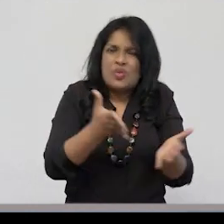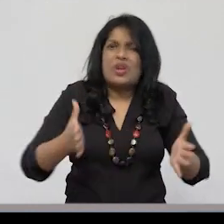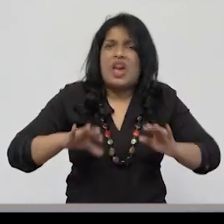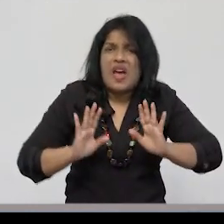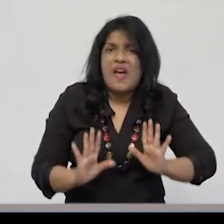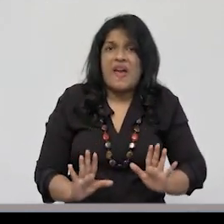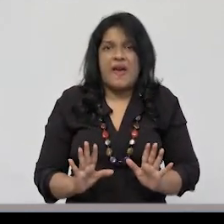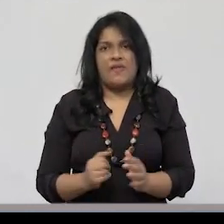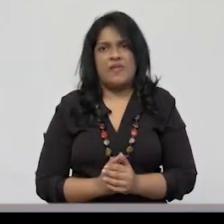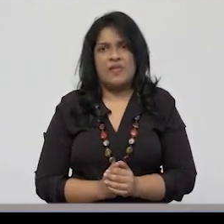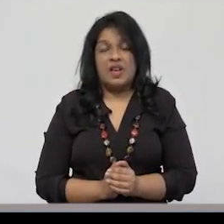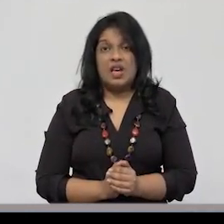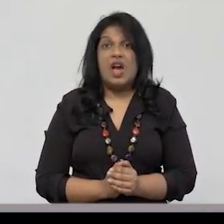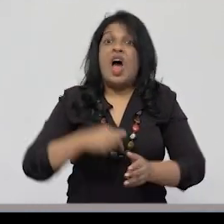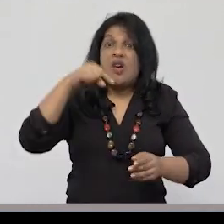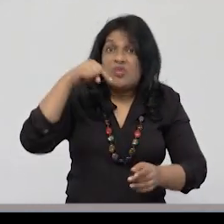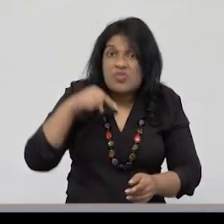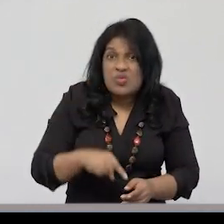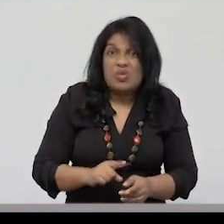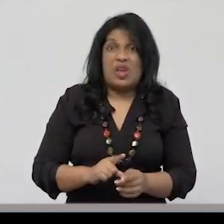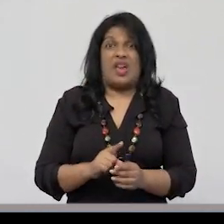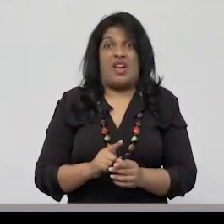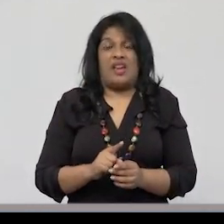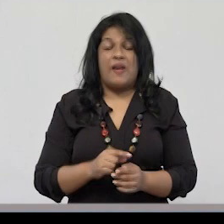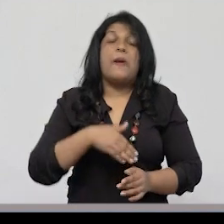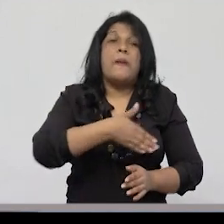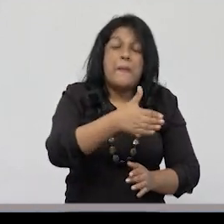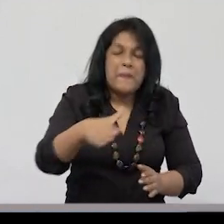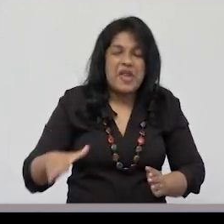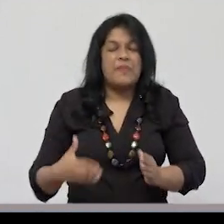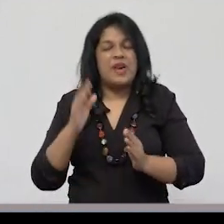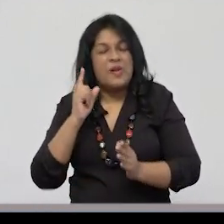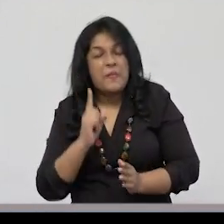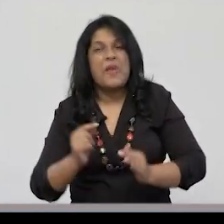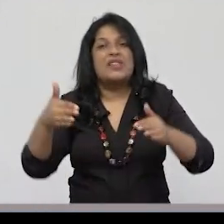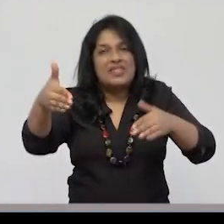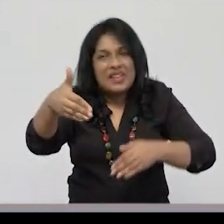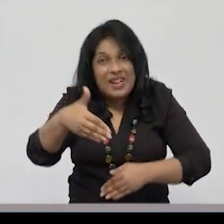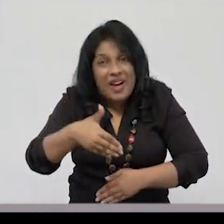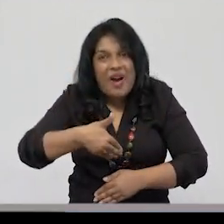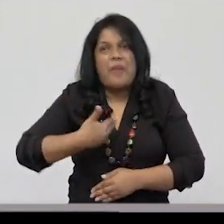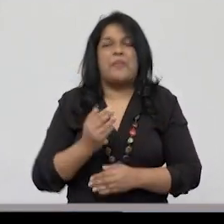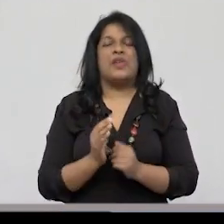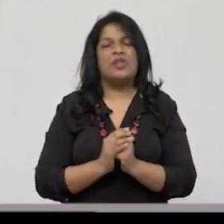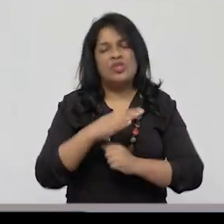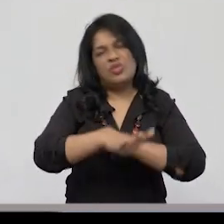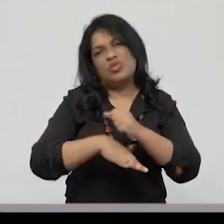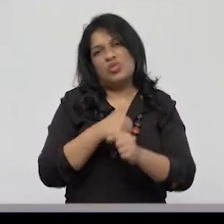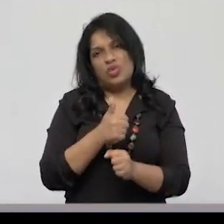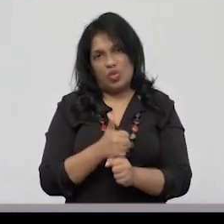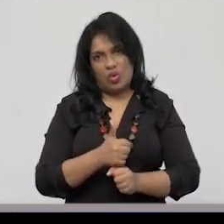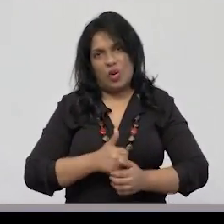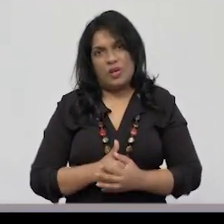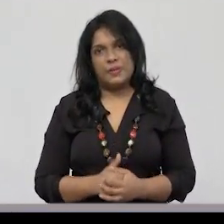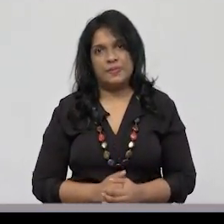about. Why do we come to Jesus? Normally we come to Jesus to get saved. We want salvation. Or we